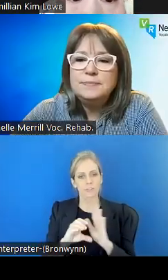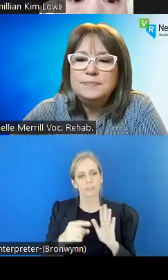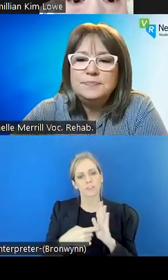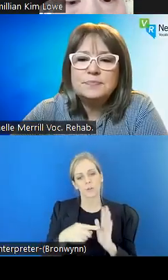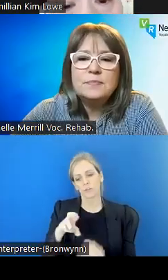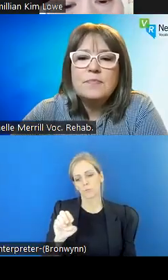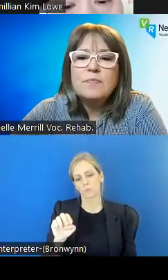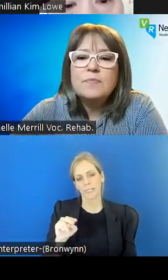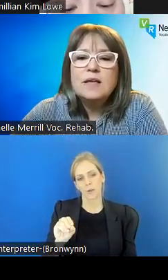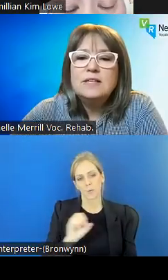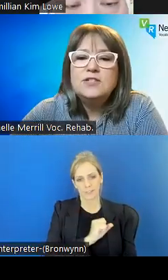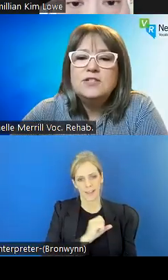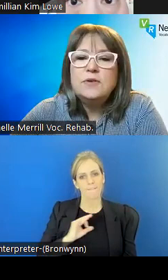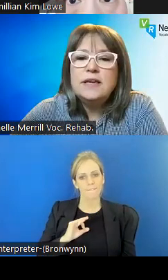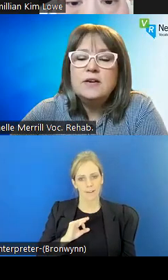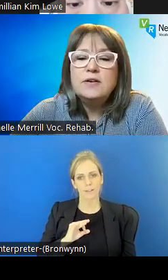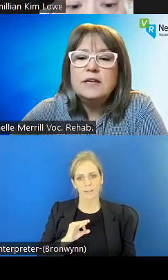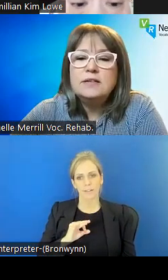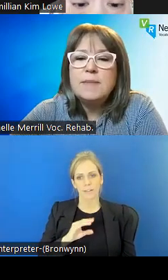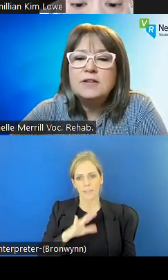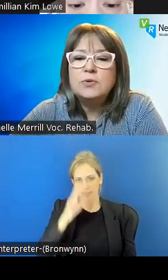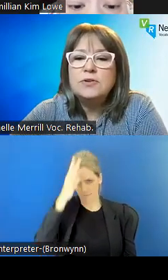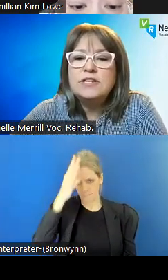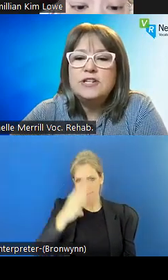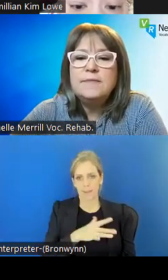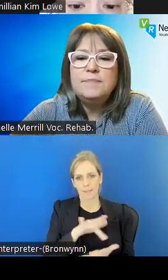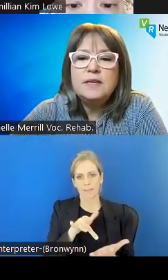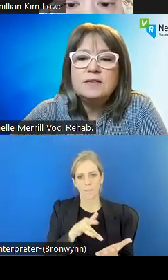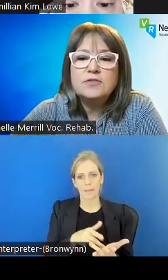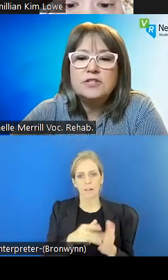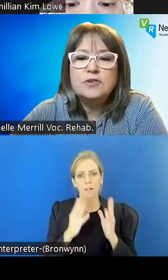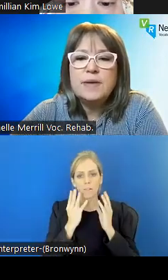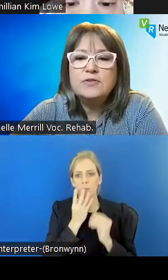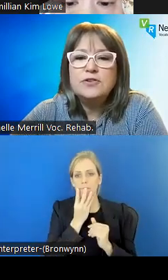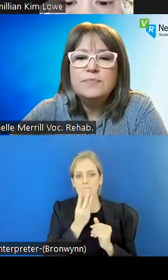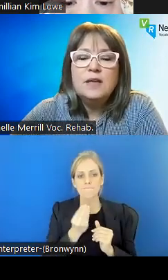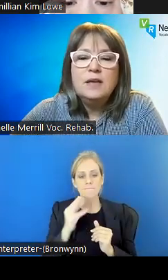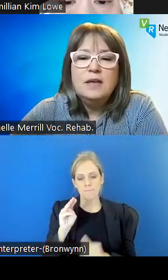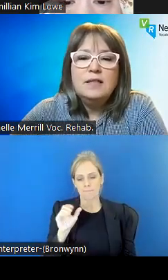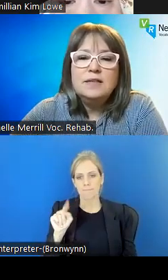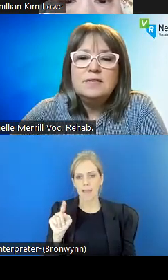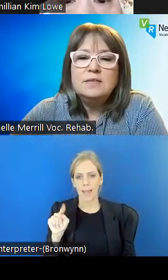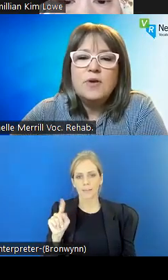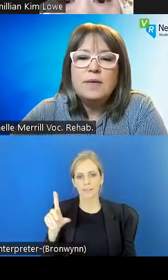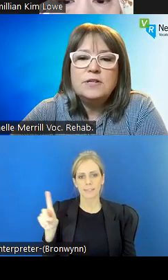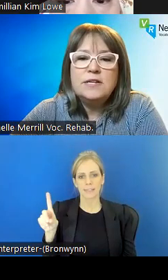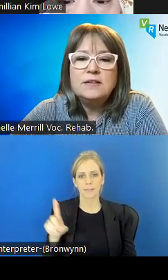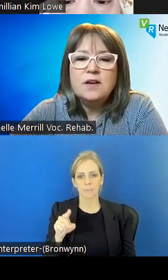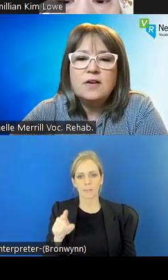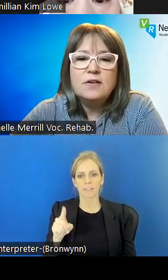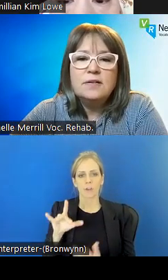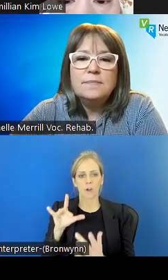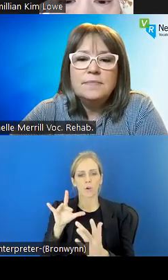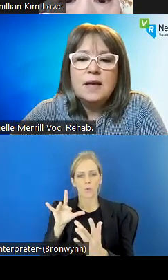office. This gentleman right here is Matt Doran-Gricia. He is our district manager. And this is Brett